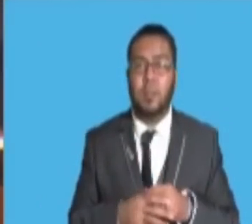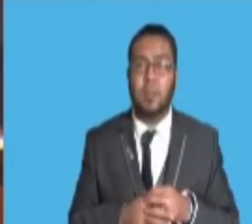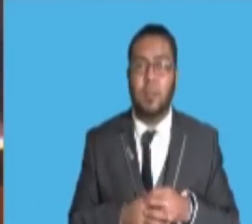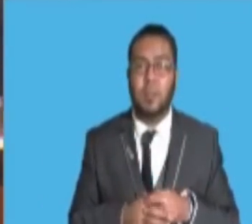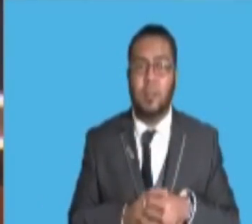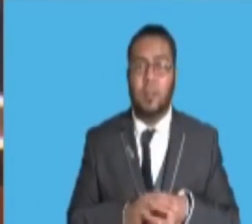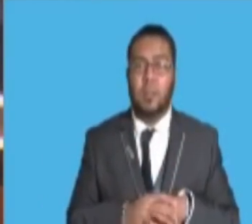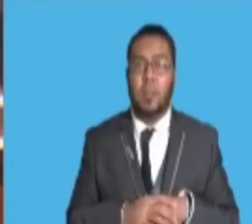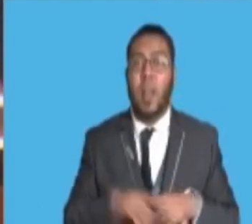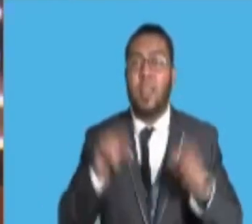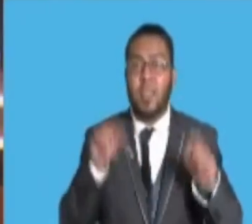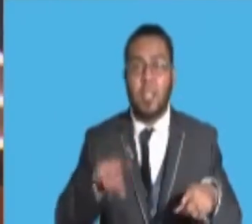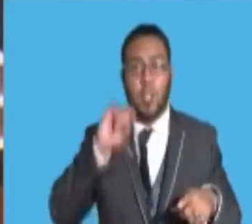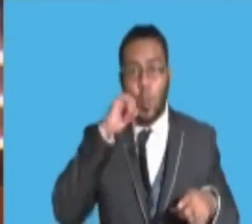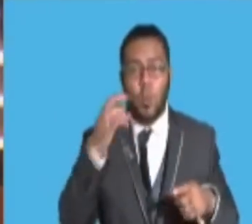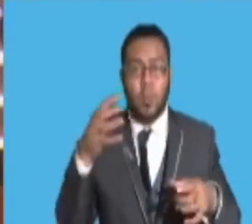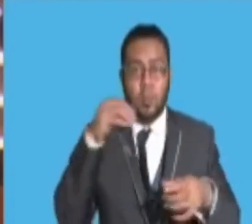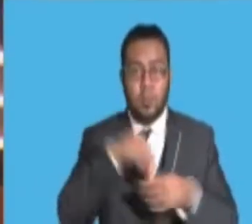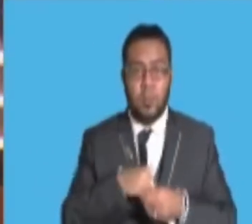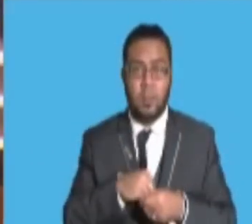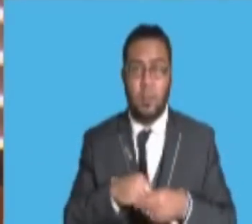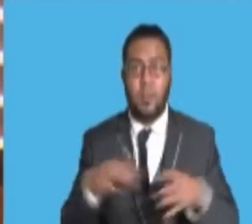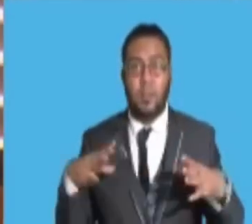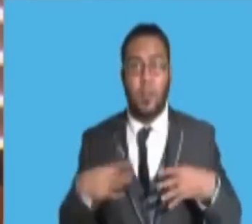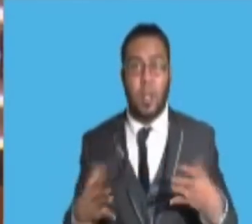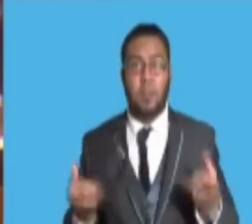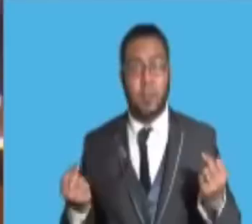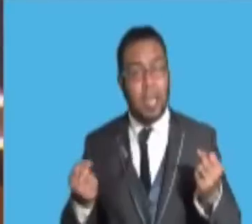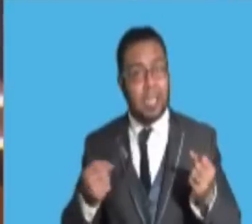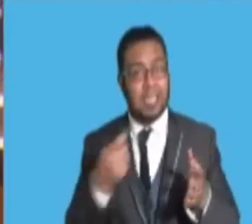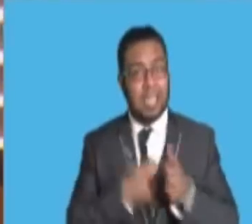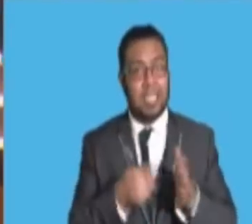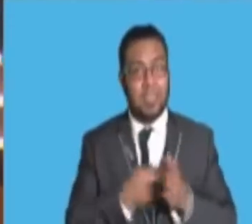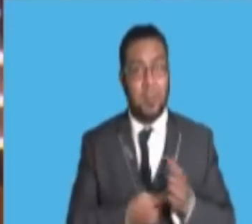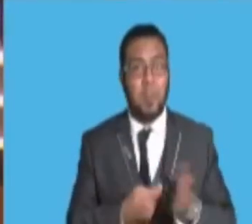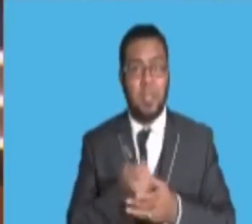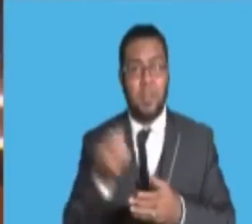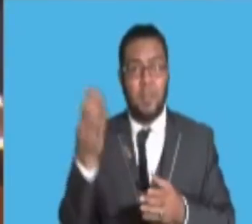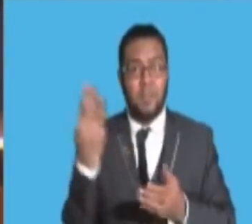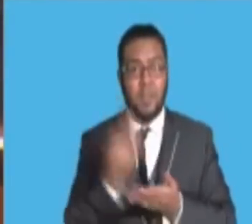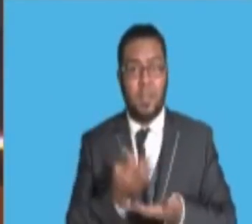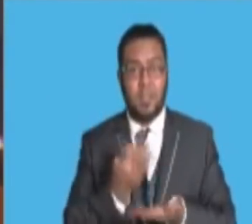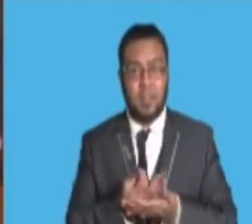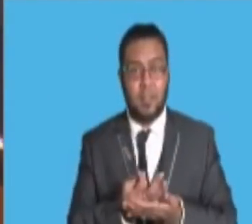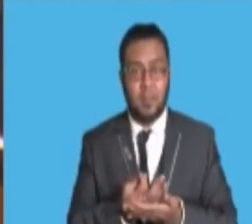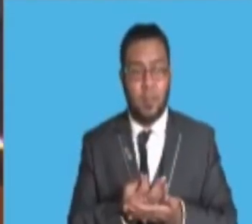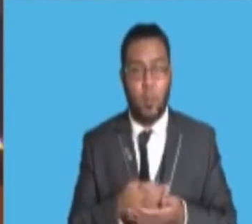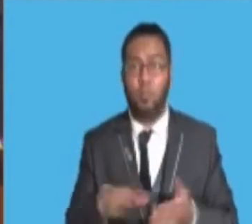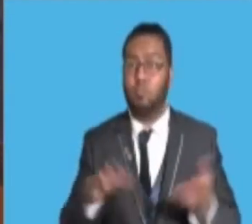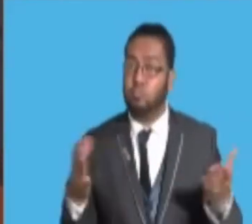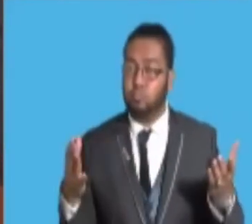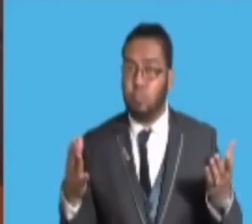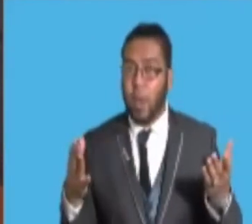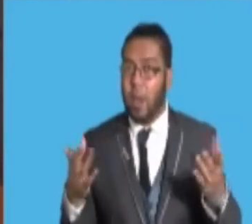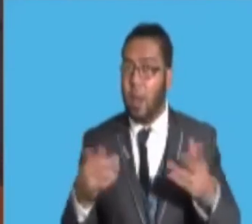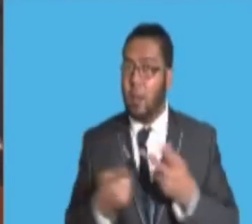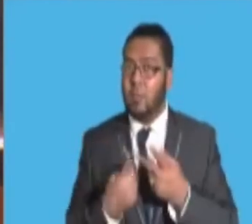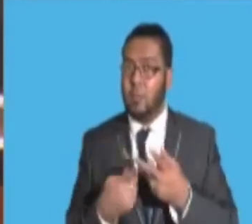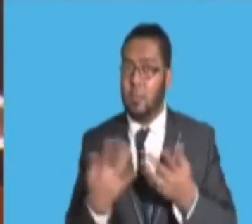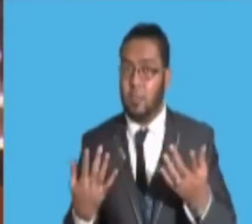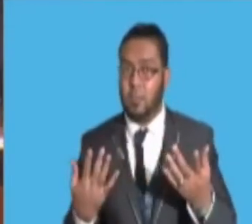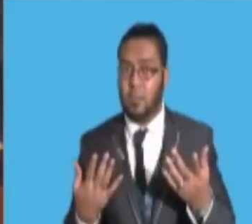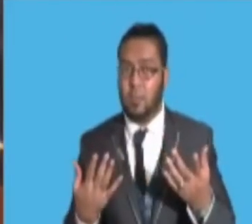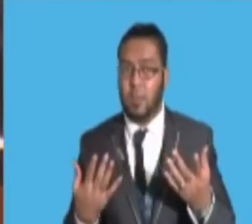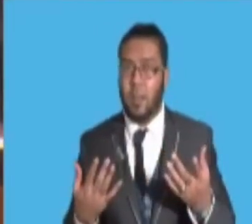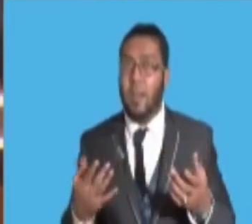facilities. This will actually free up taxpayer funds to be invested in other priorities in the health sector and elsewhere.